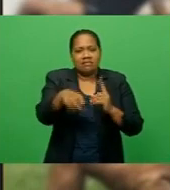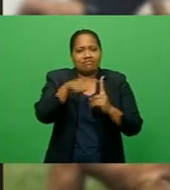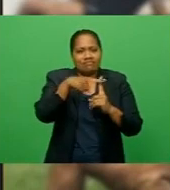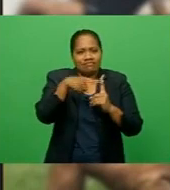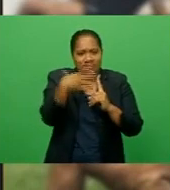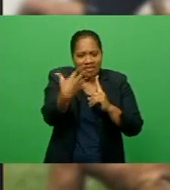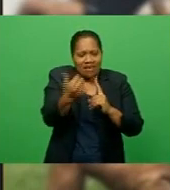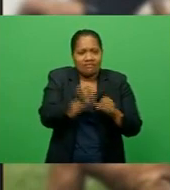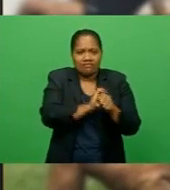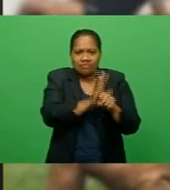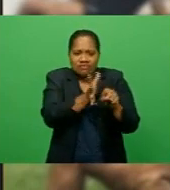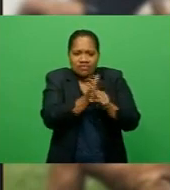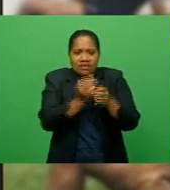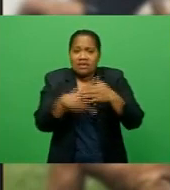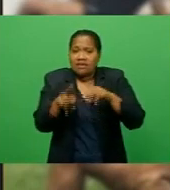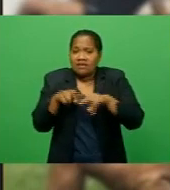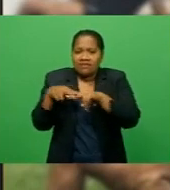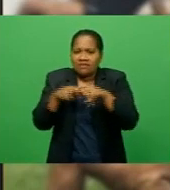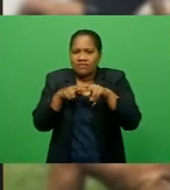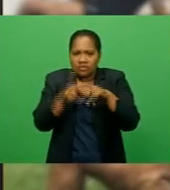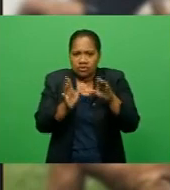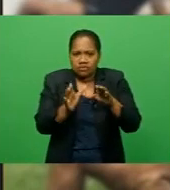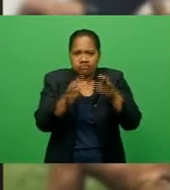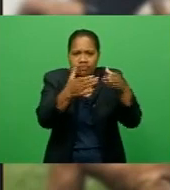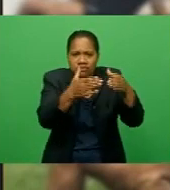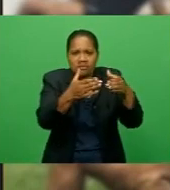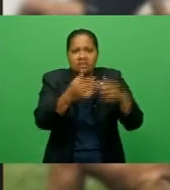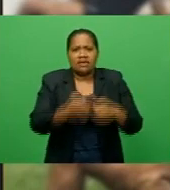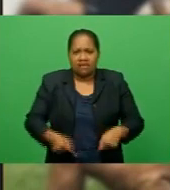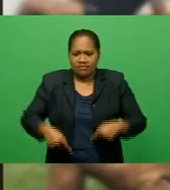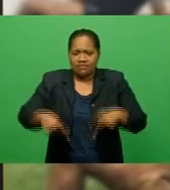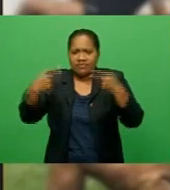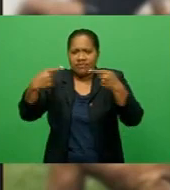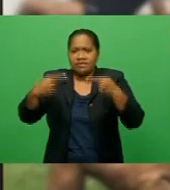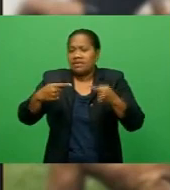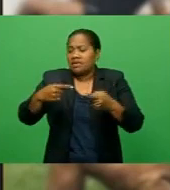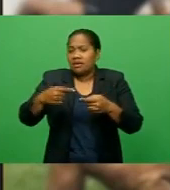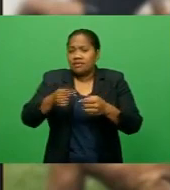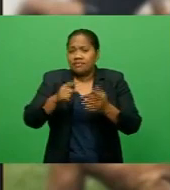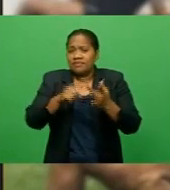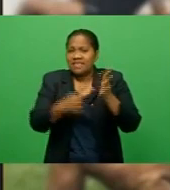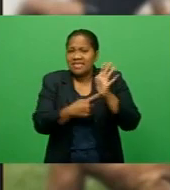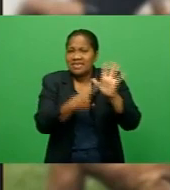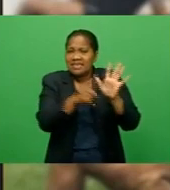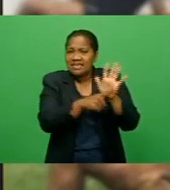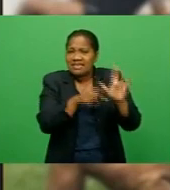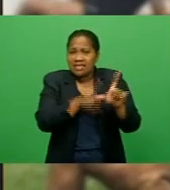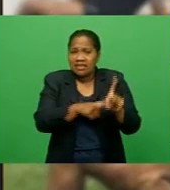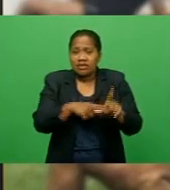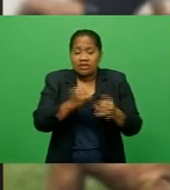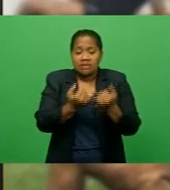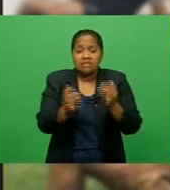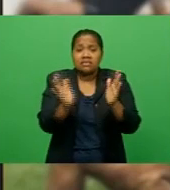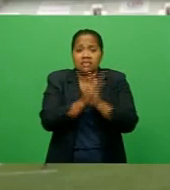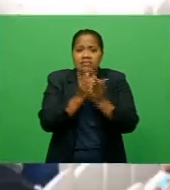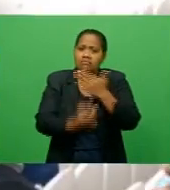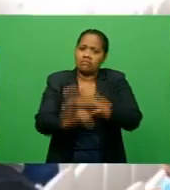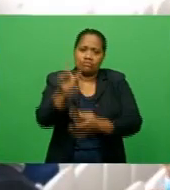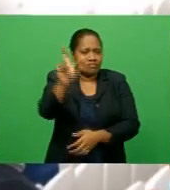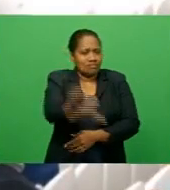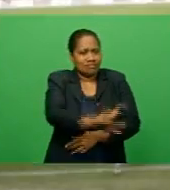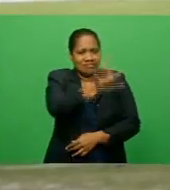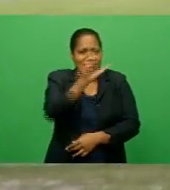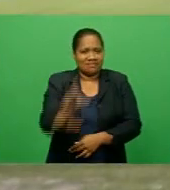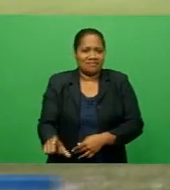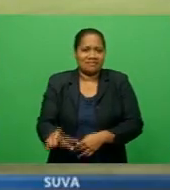in the Fiji camp. As a result, the match against Italy on Sunday has been cancelled. Aquila Dama with the details.